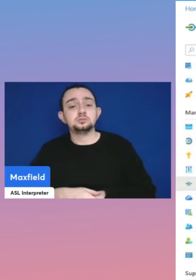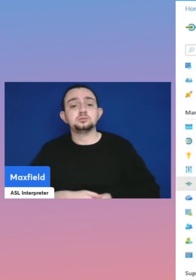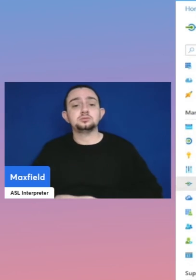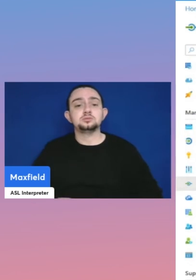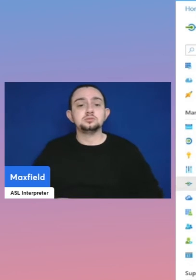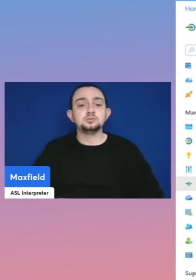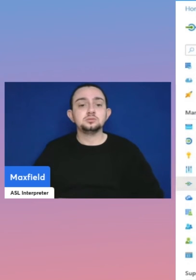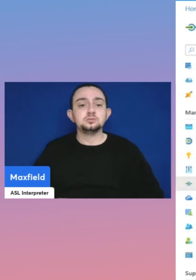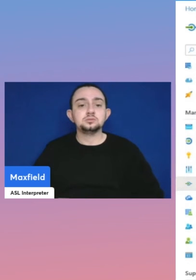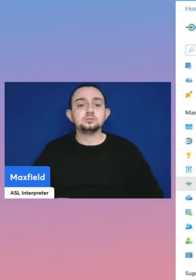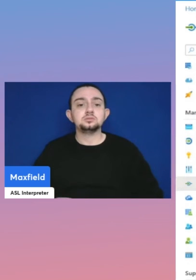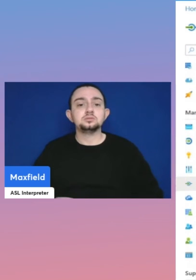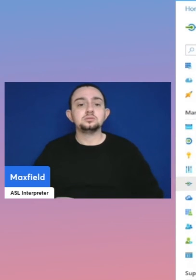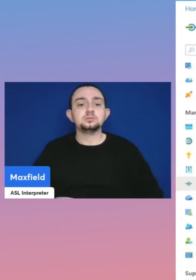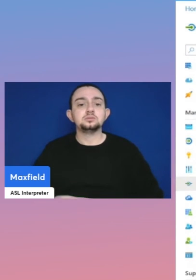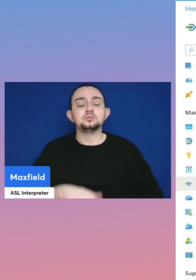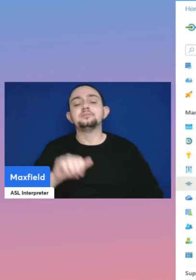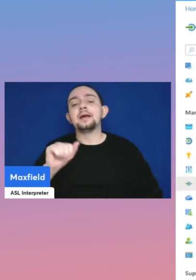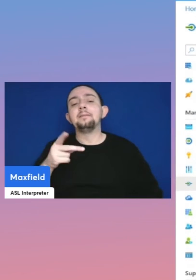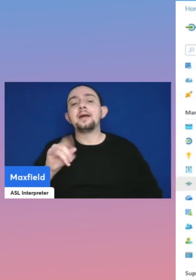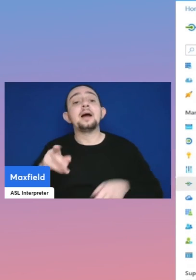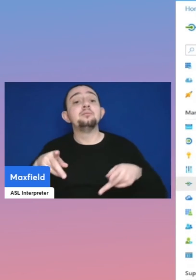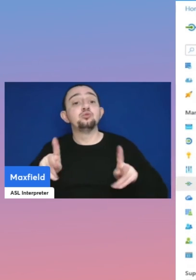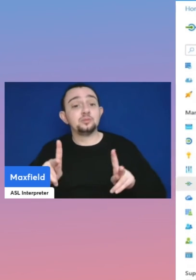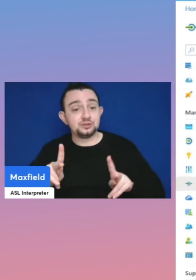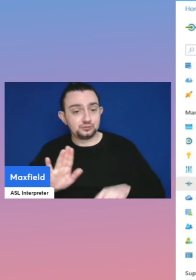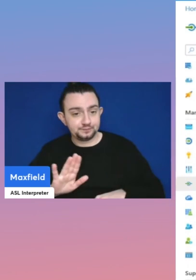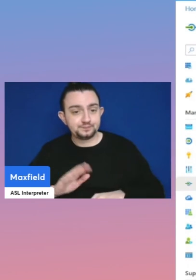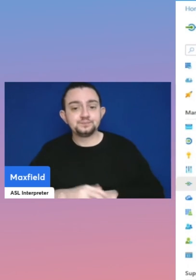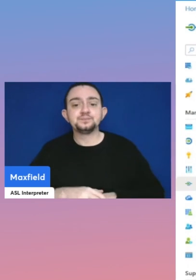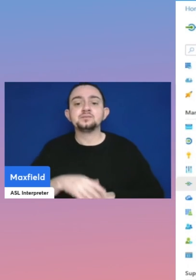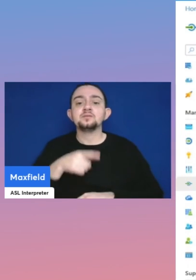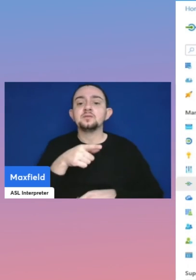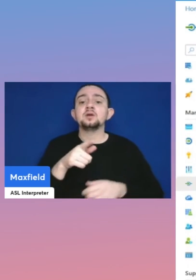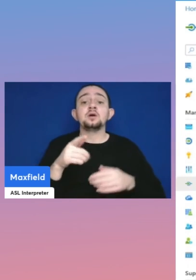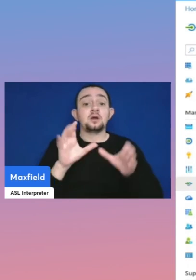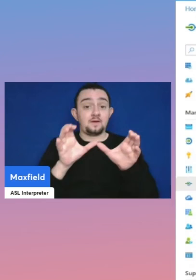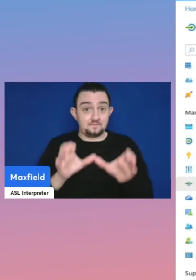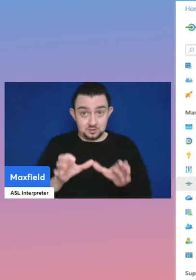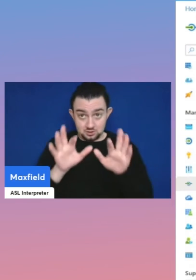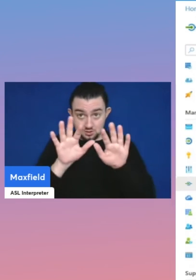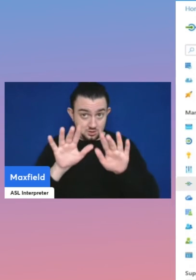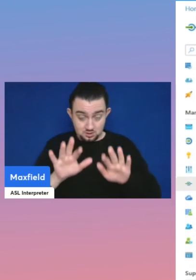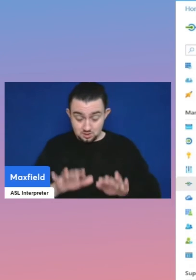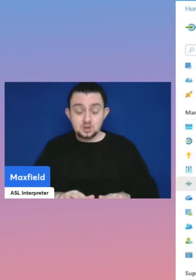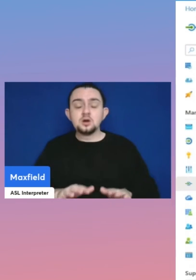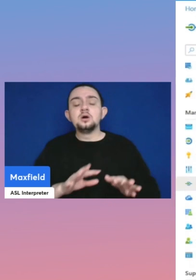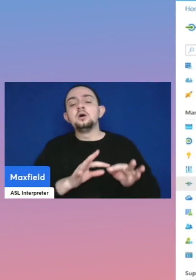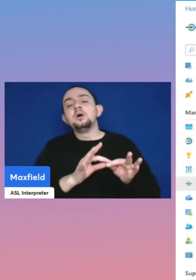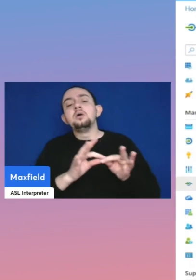which you can see here. Upon configuring everything related